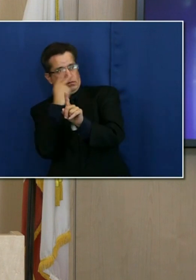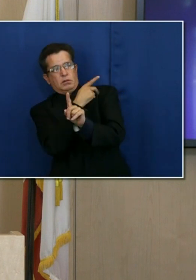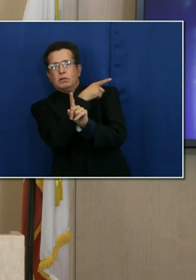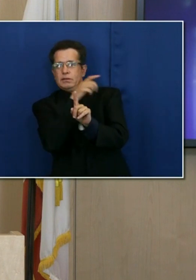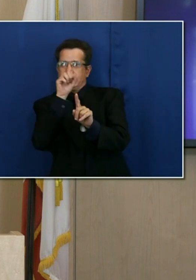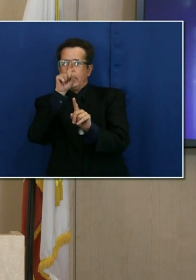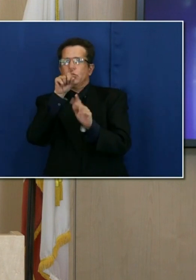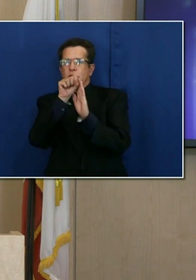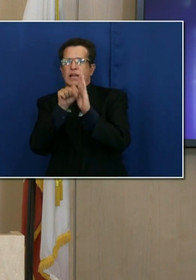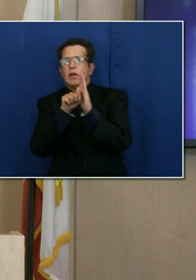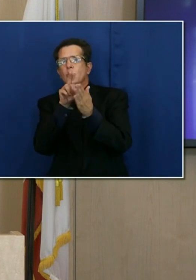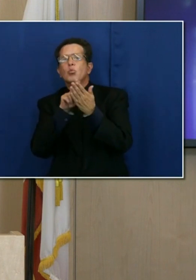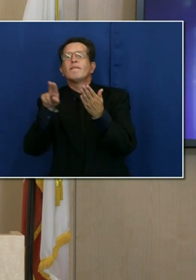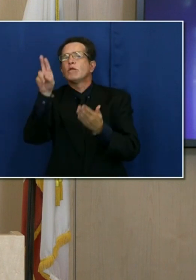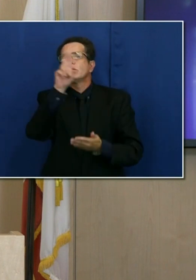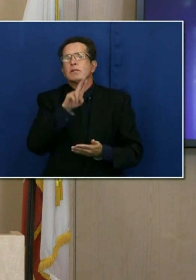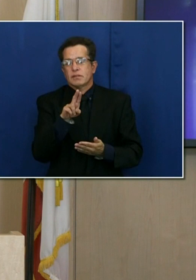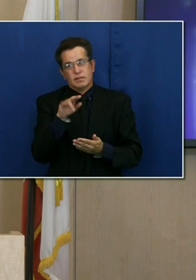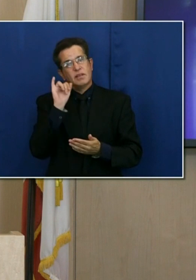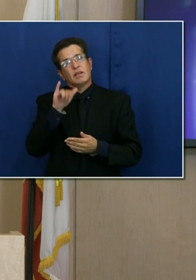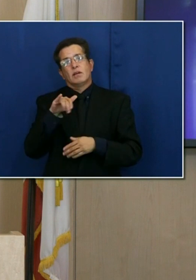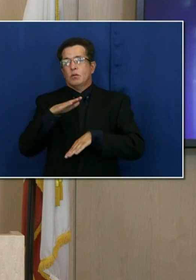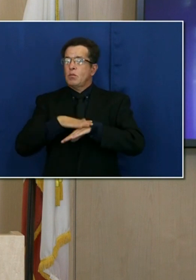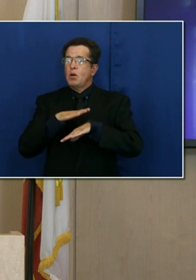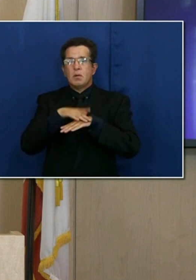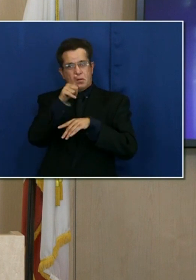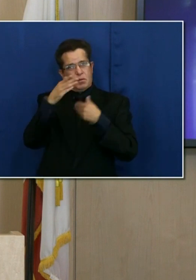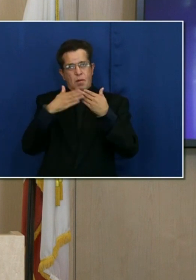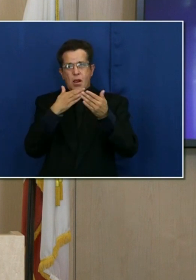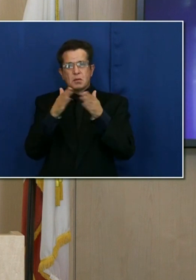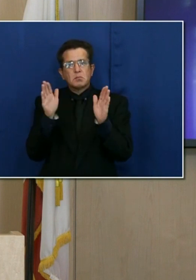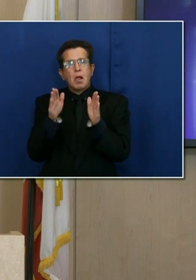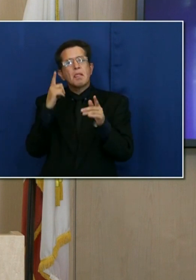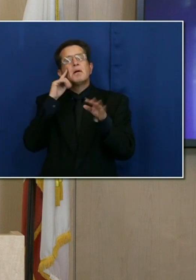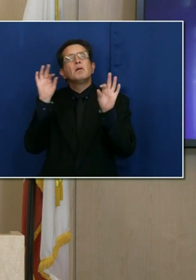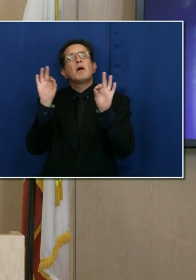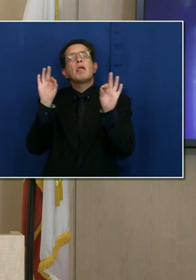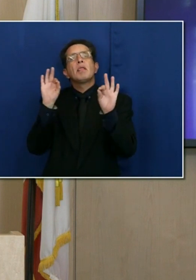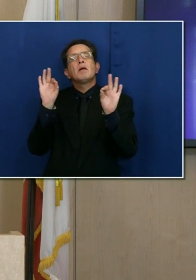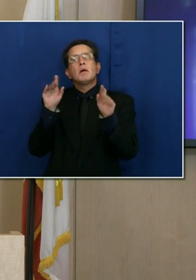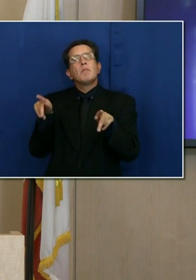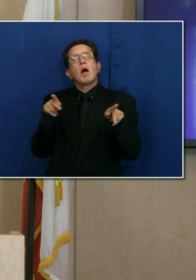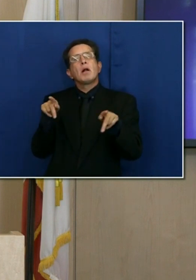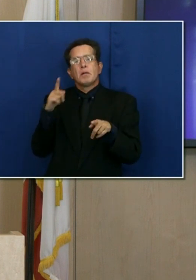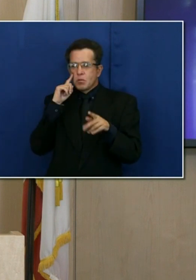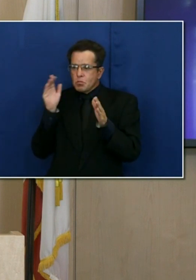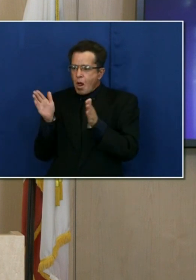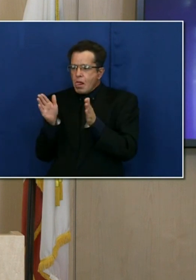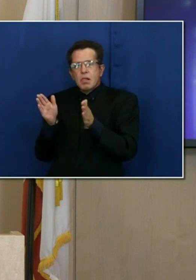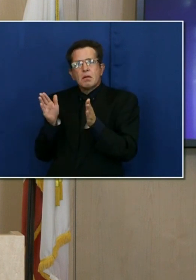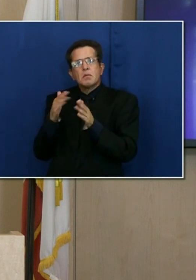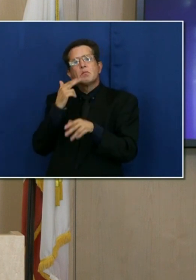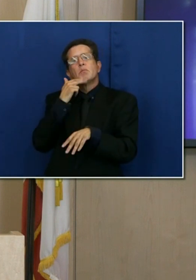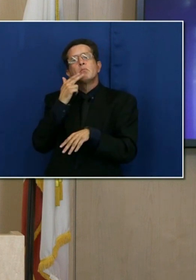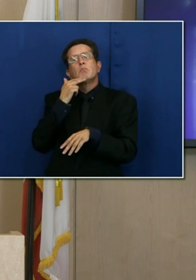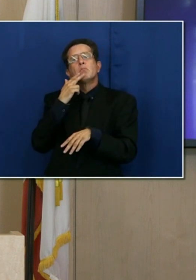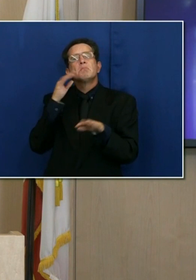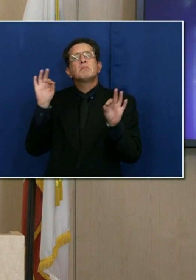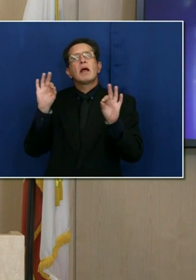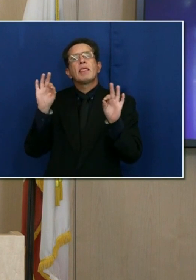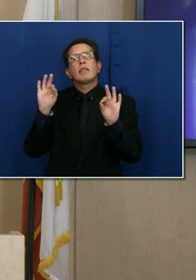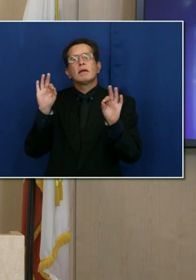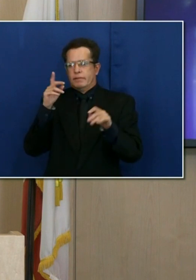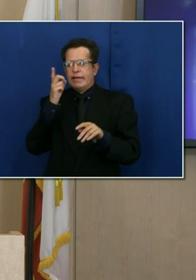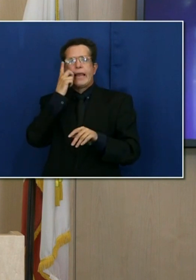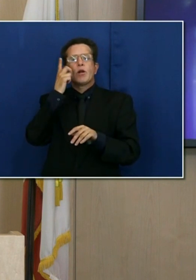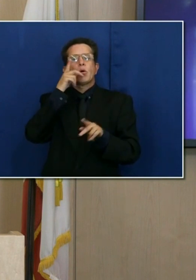State University. That is, that really, even if you're having what seems like a quote, innocent or mild